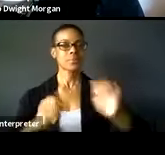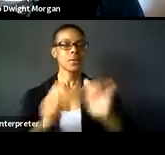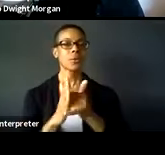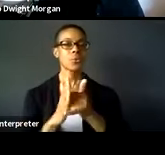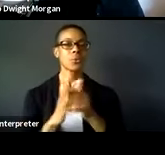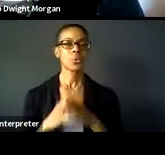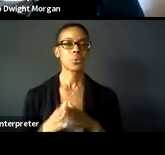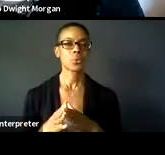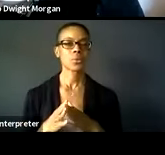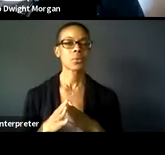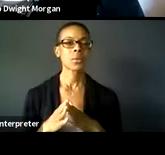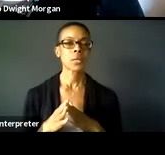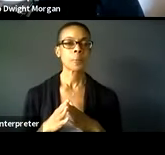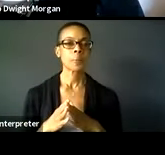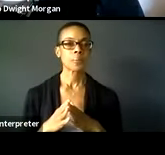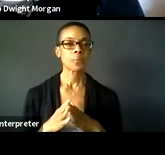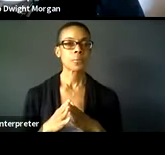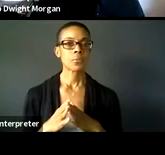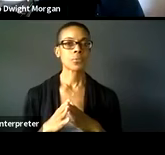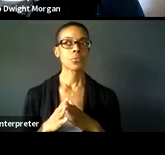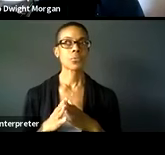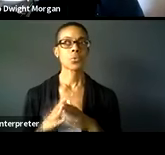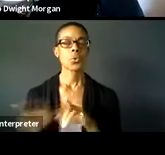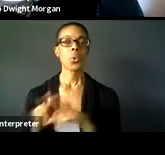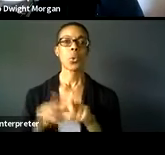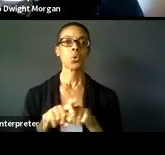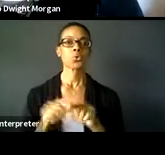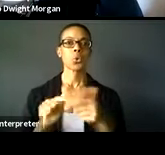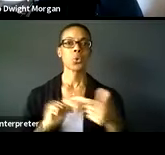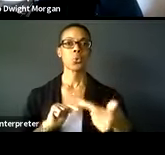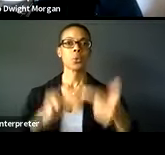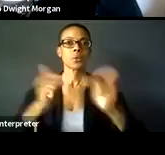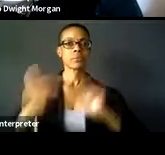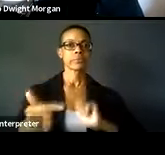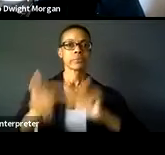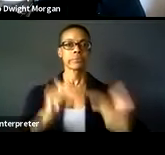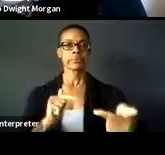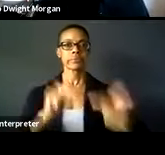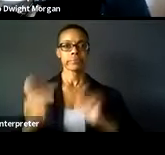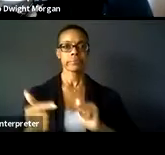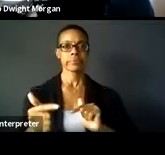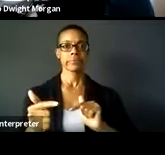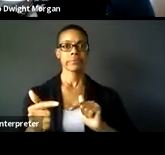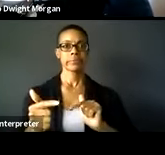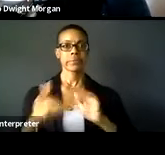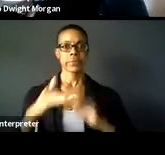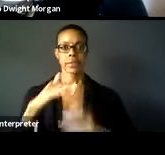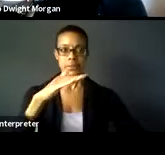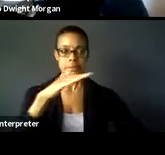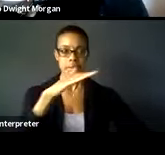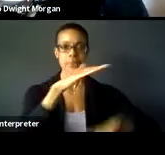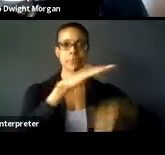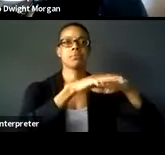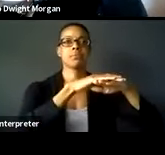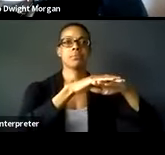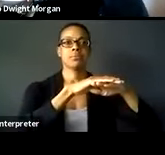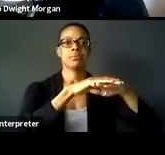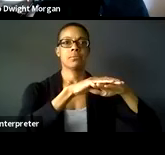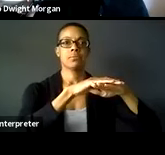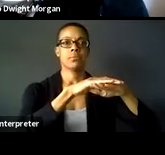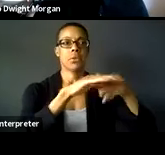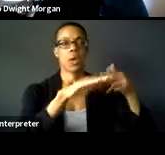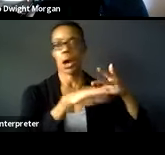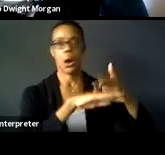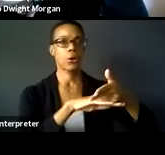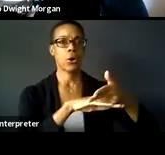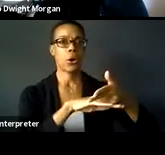this notion of trade-off, we can only serve this marginalized group right now, then we will come